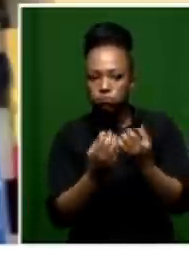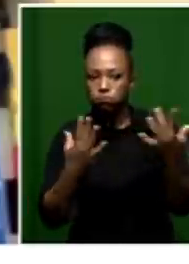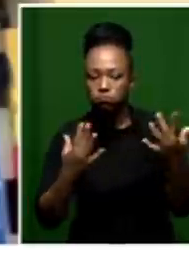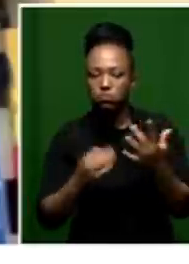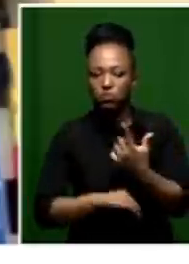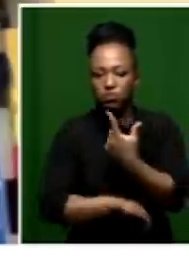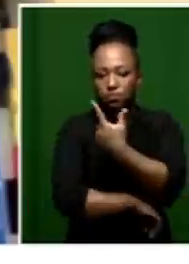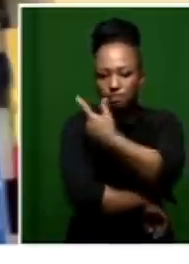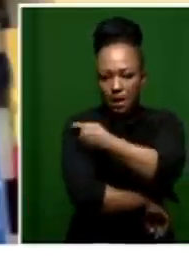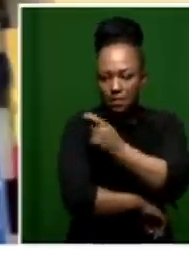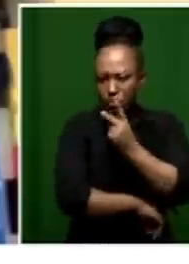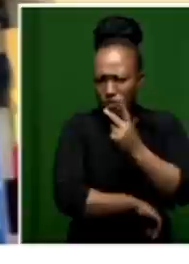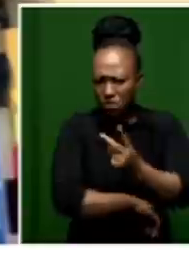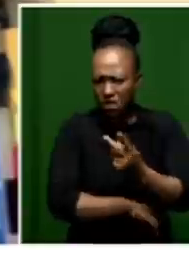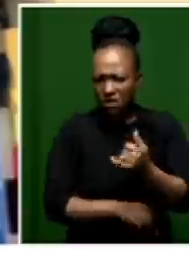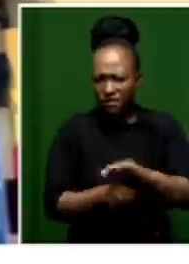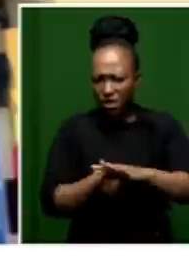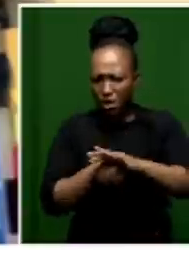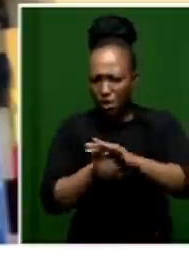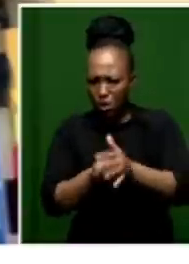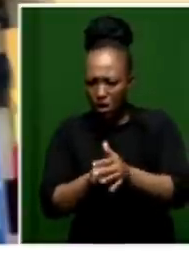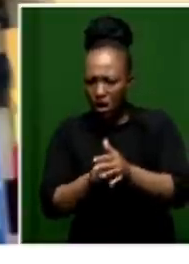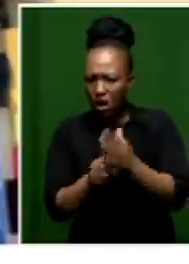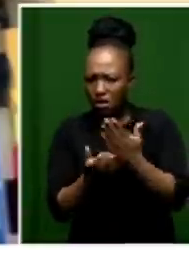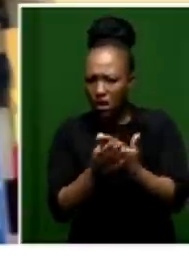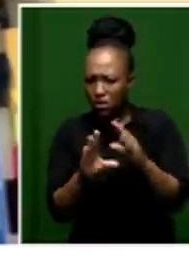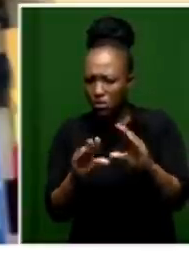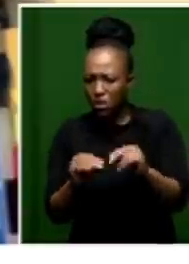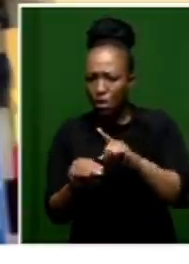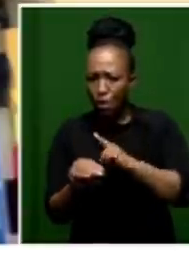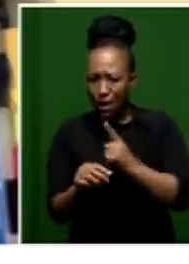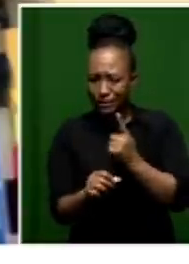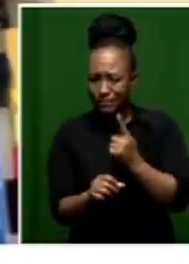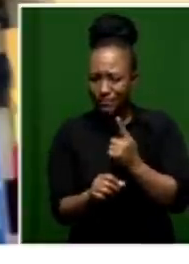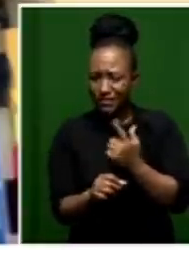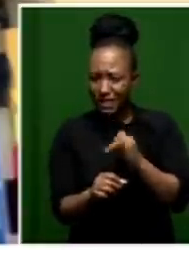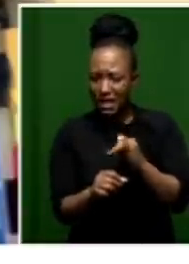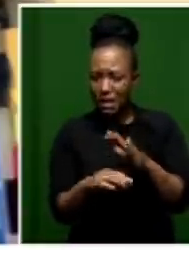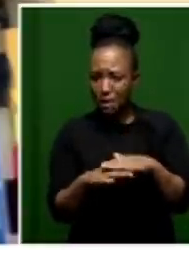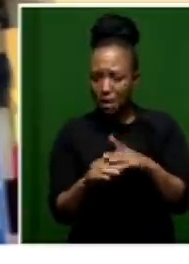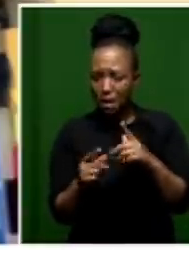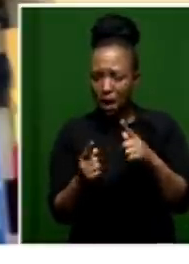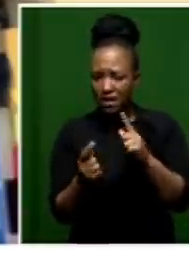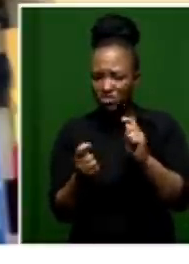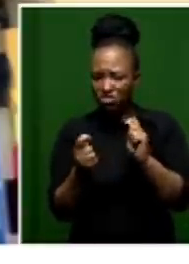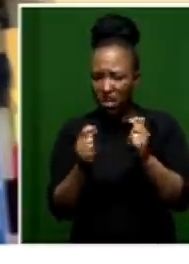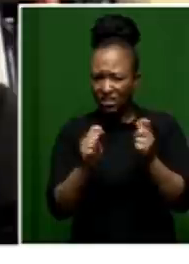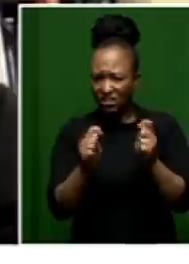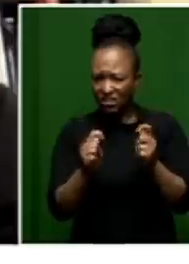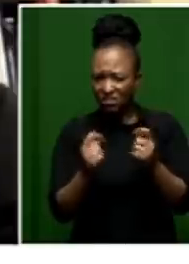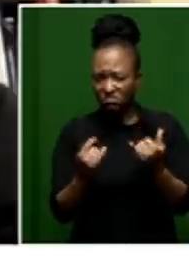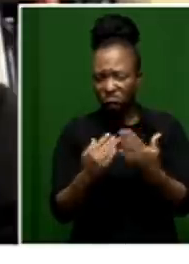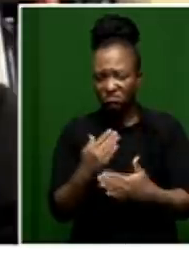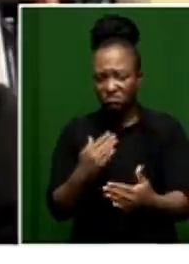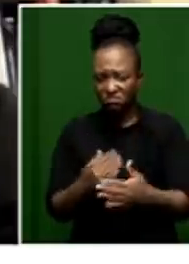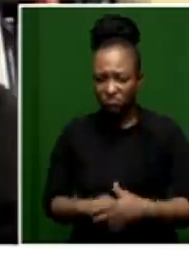if this virus, which unfortunately seems very persistent, can stop circulating. And then, of